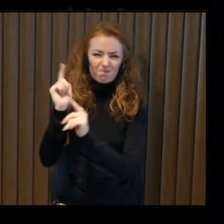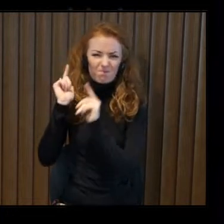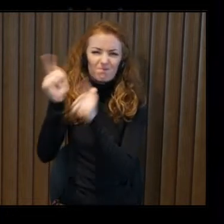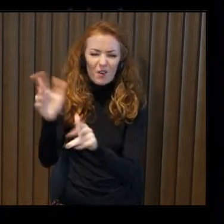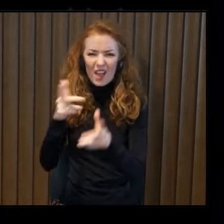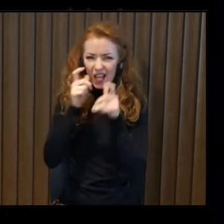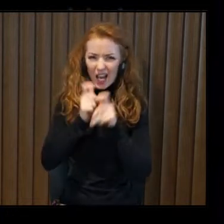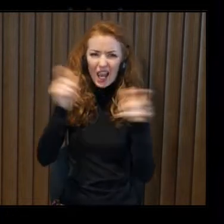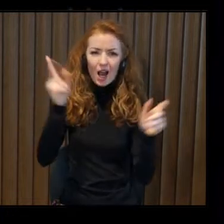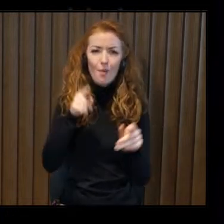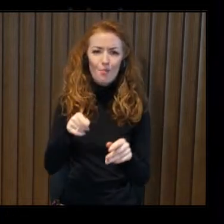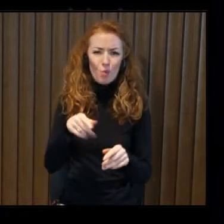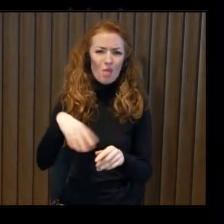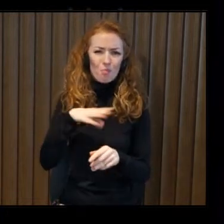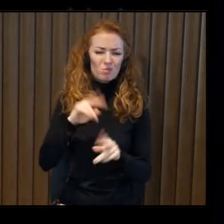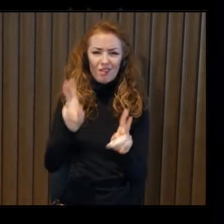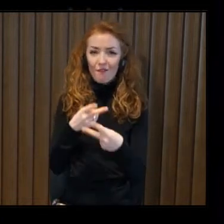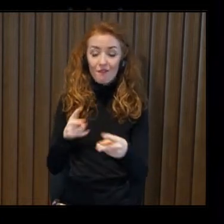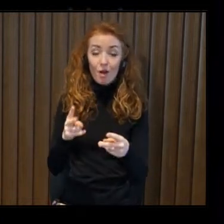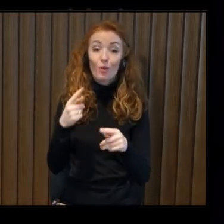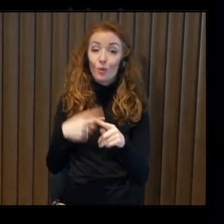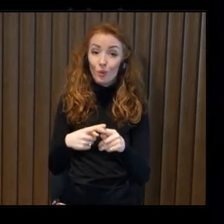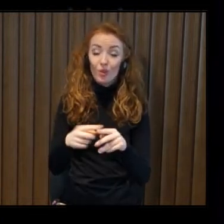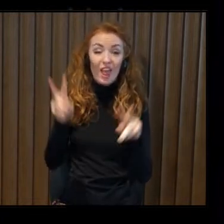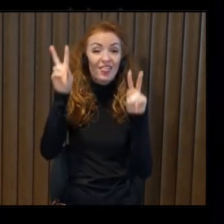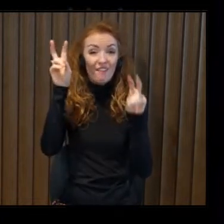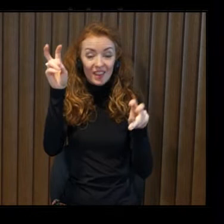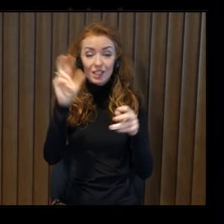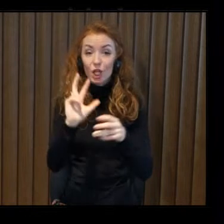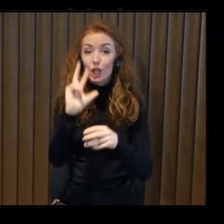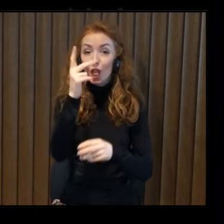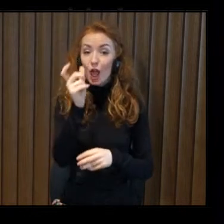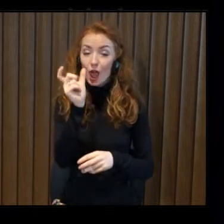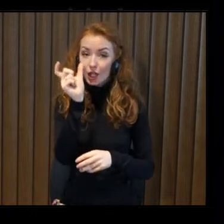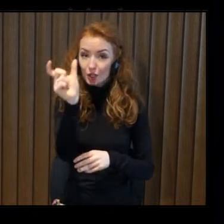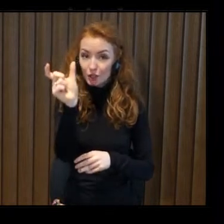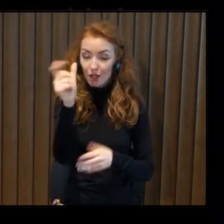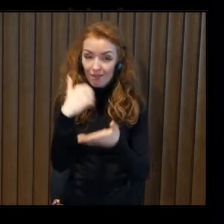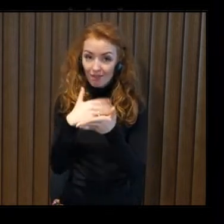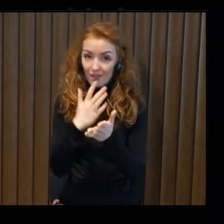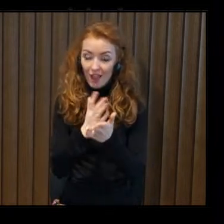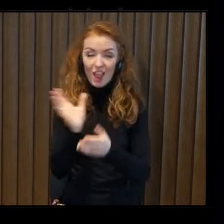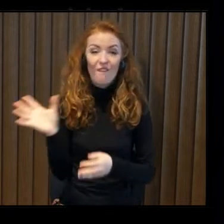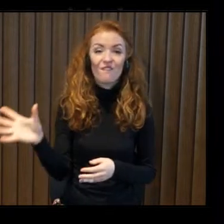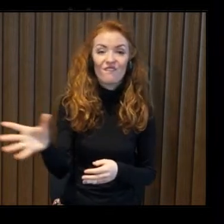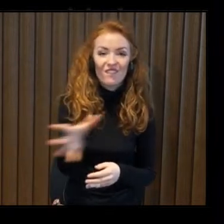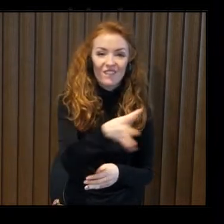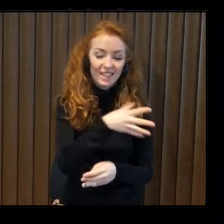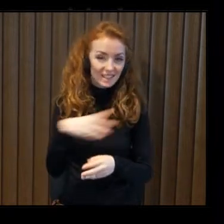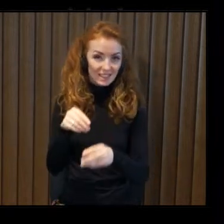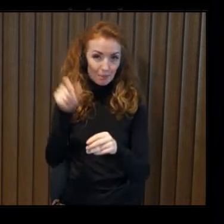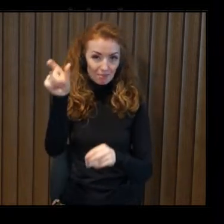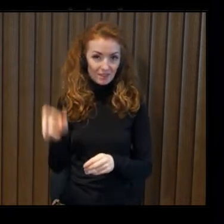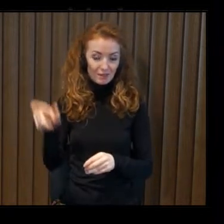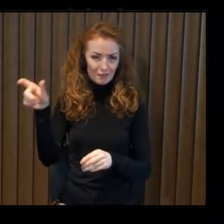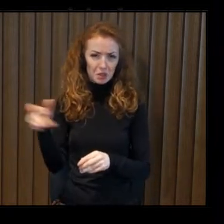Last but not least, all people. Another really fun part of this definition, because it sounds so easy. It's just everyone. It's just all